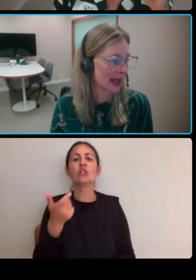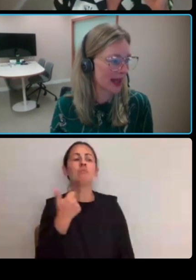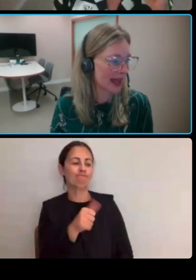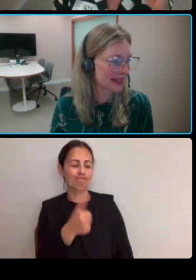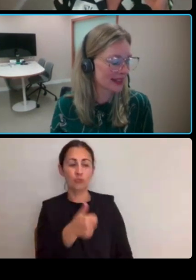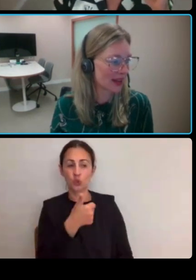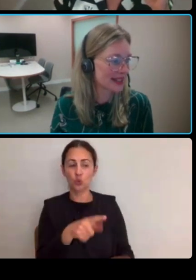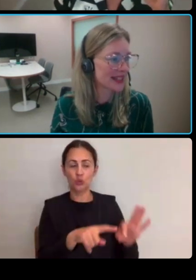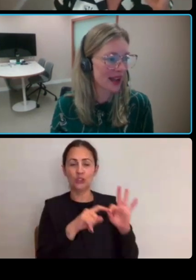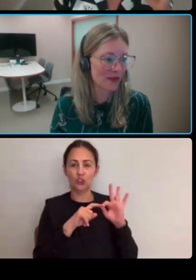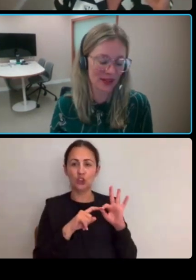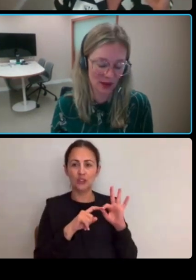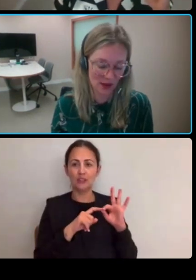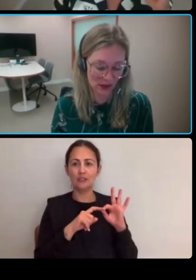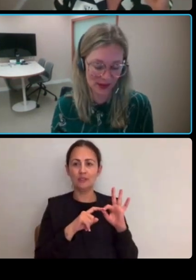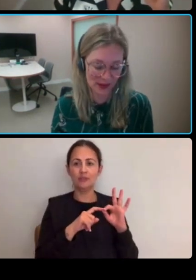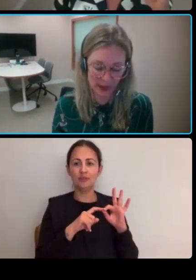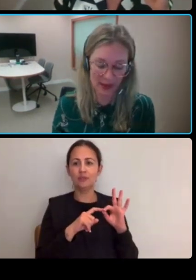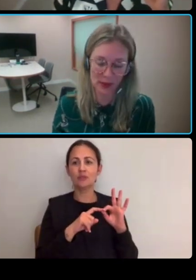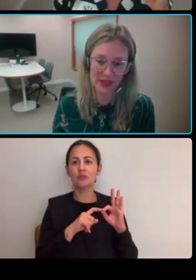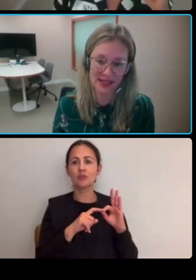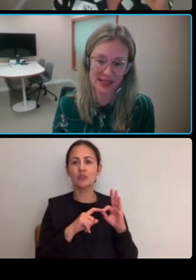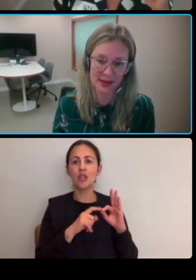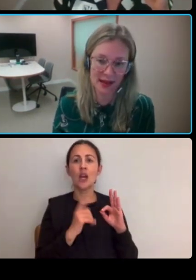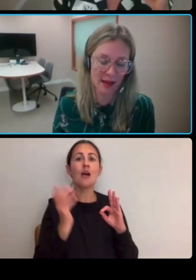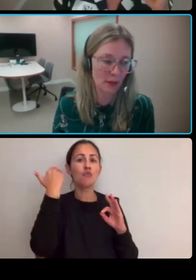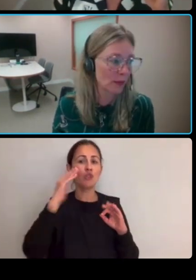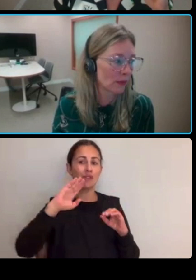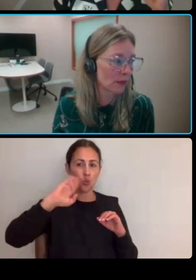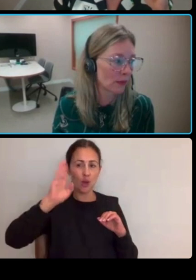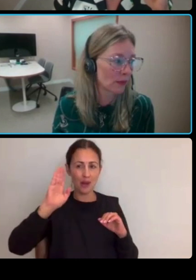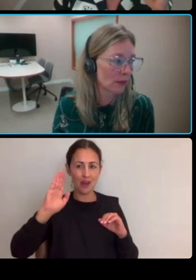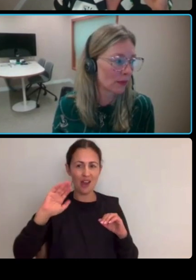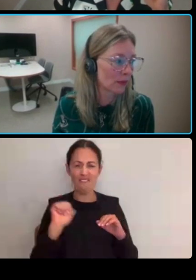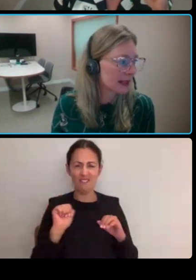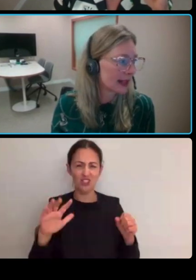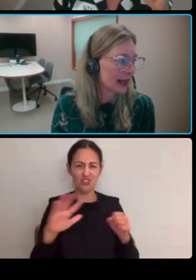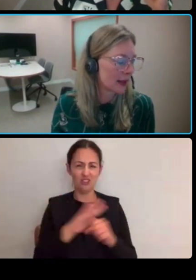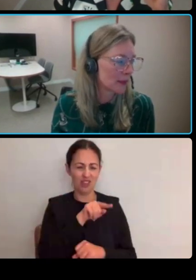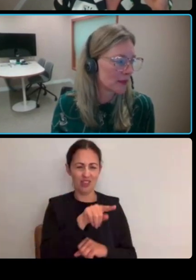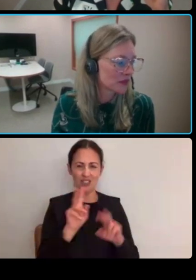question. And I did cover off on this topic in a previous webinar